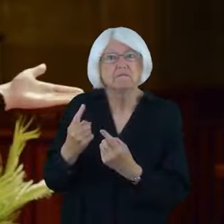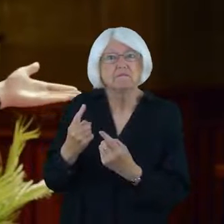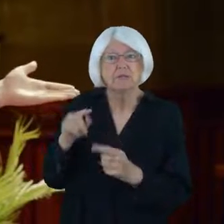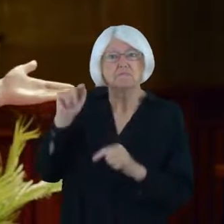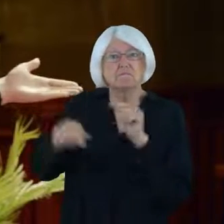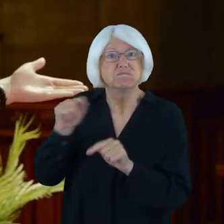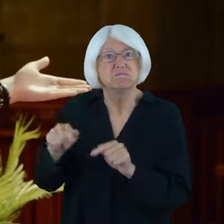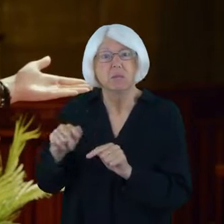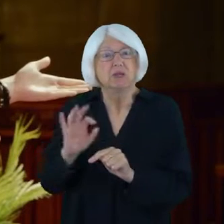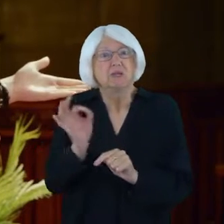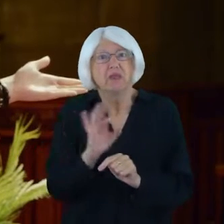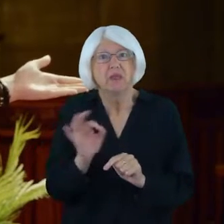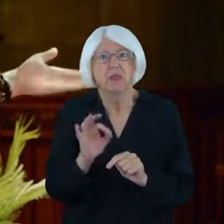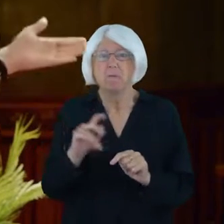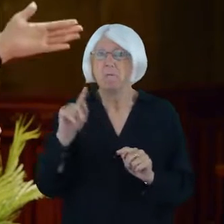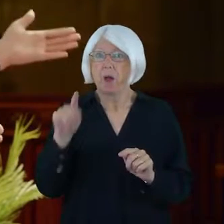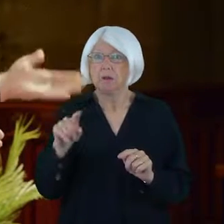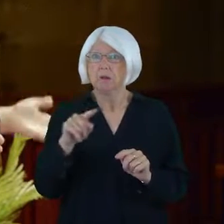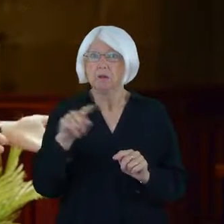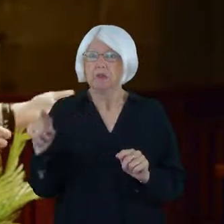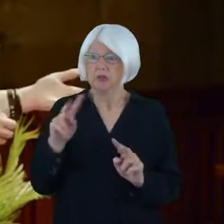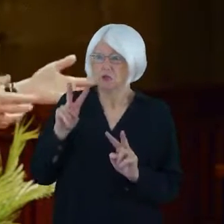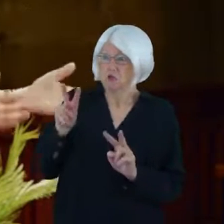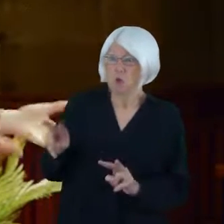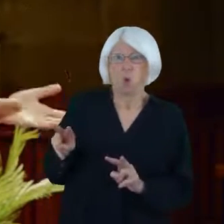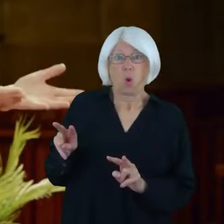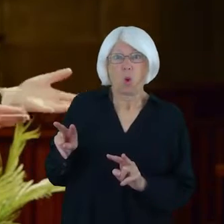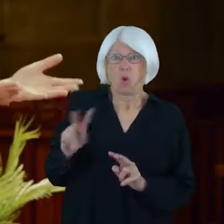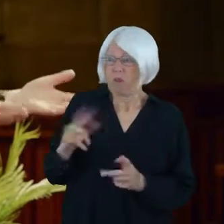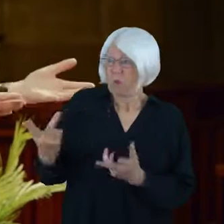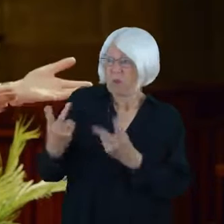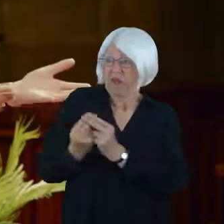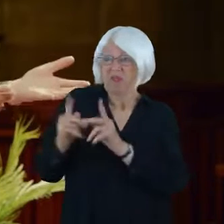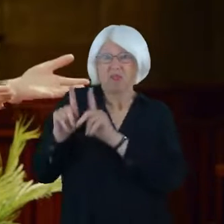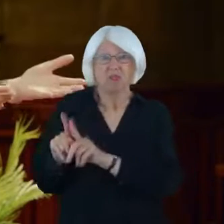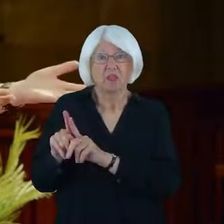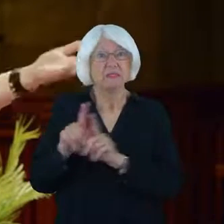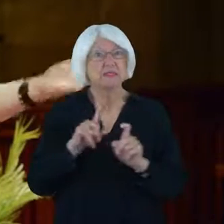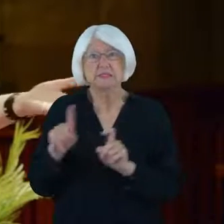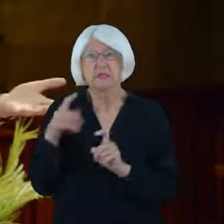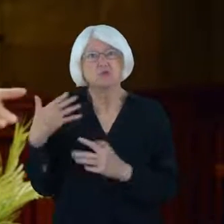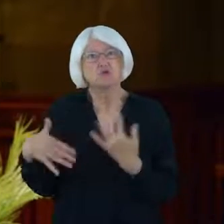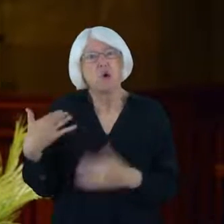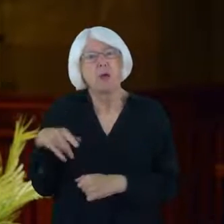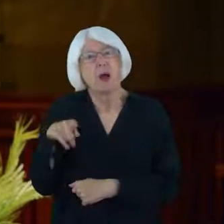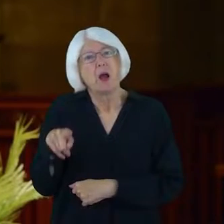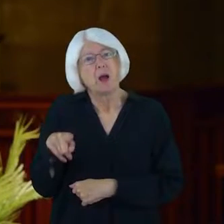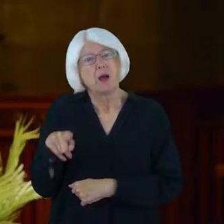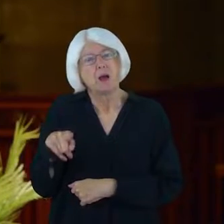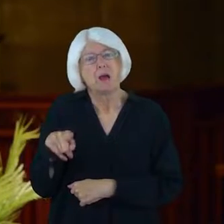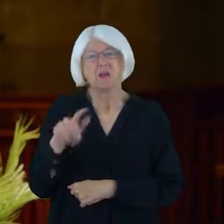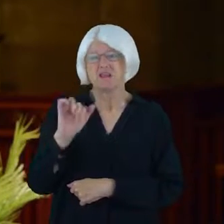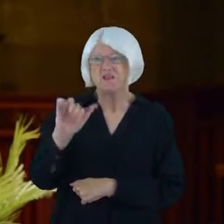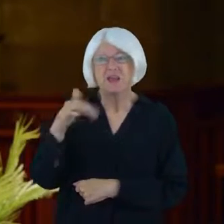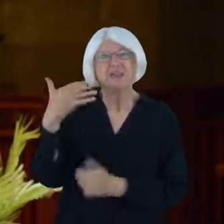alongside those who were. This is a community carrying trauma. As Rambo puts it,